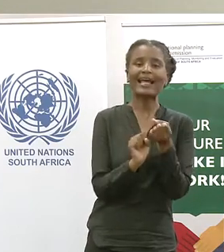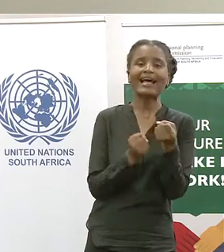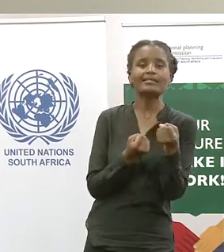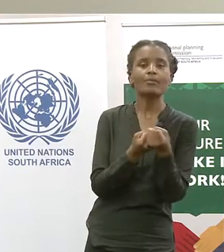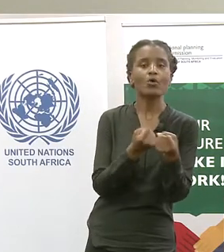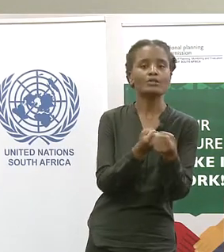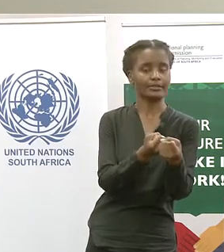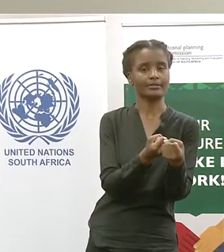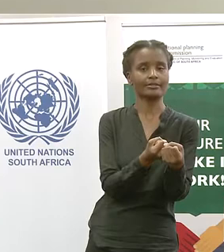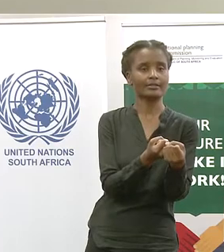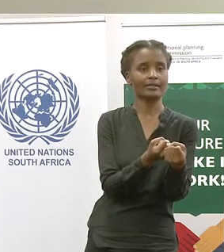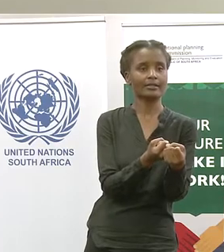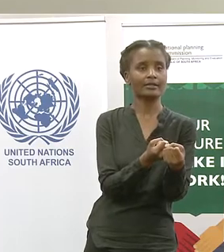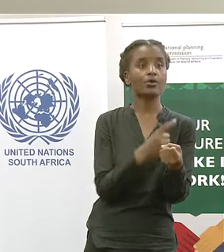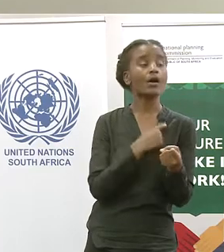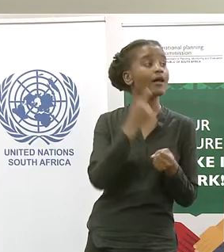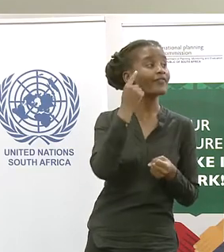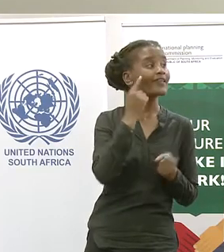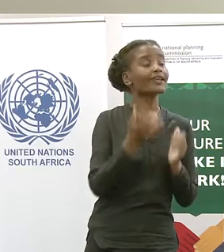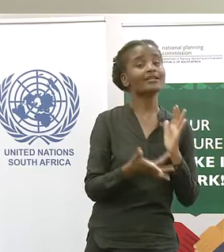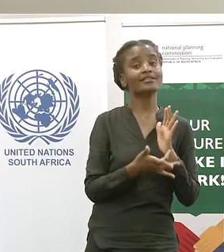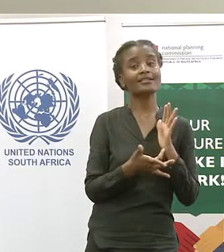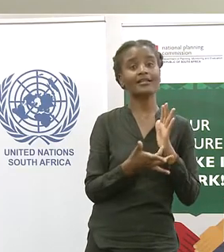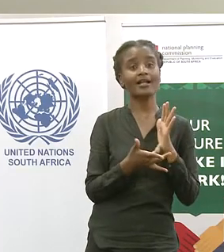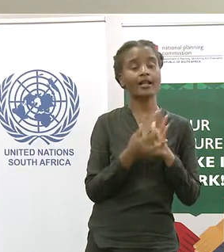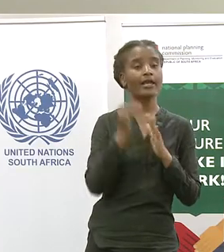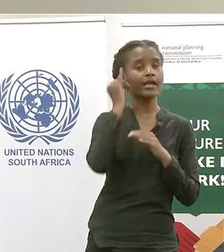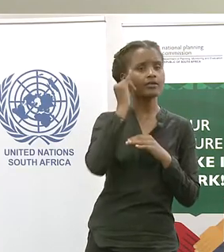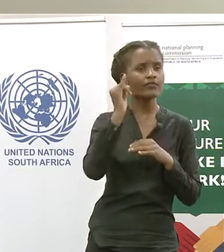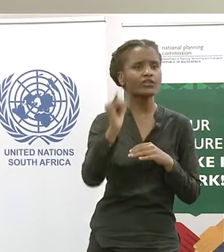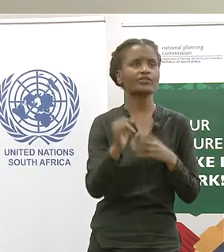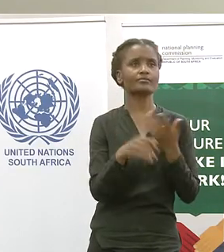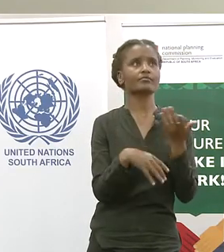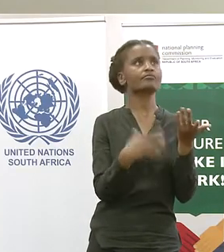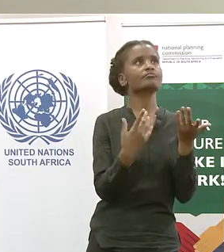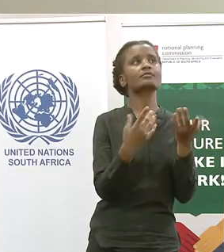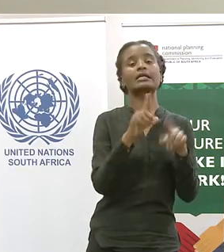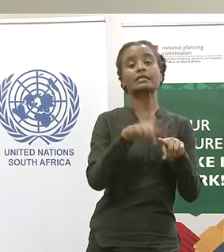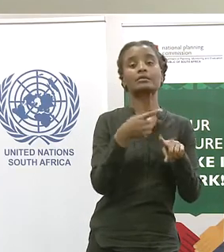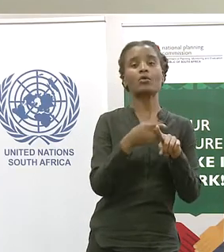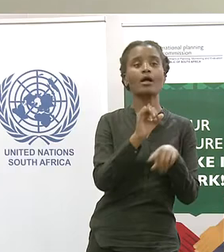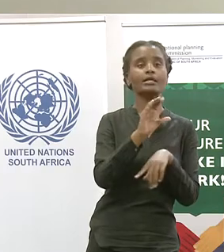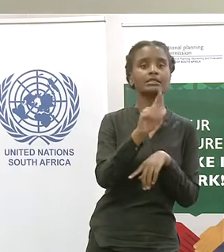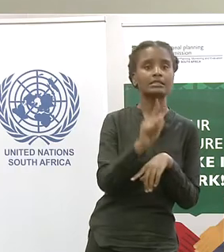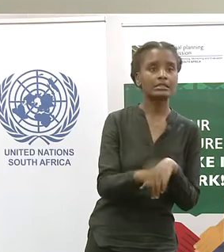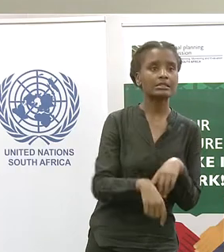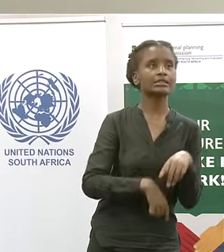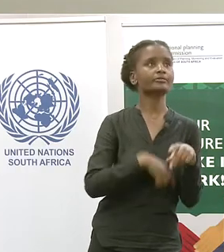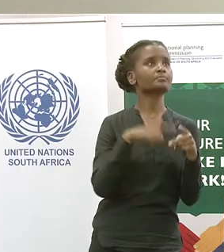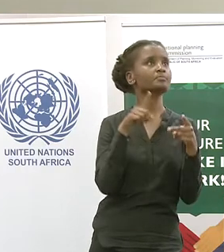that the technological innovations, ICT and broadband, and a strategy specifically for people with